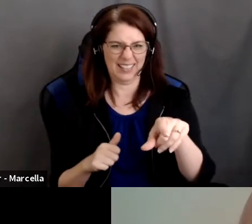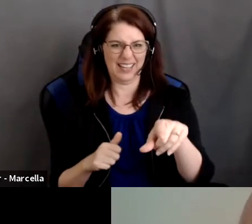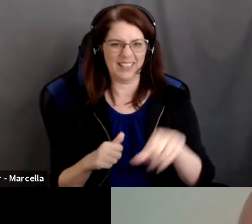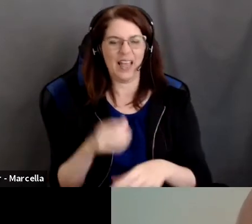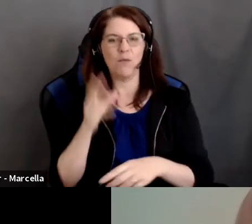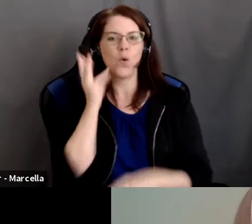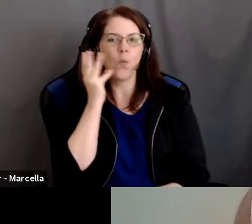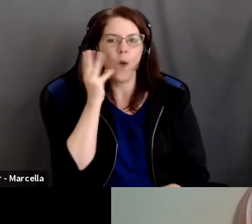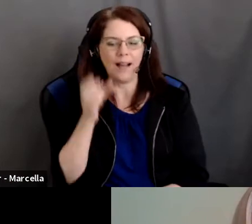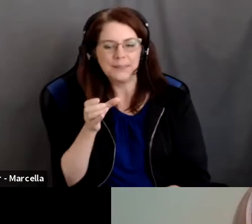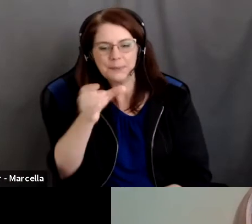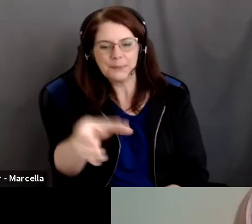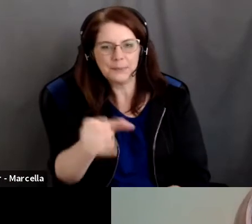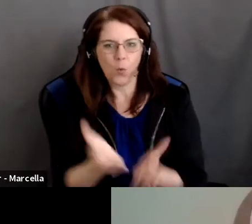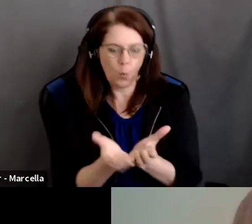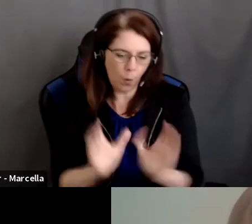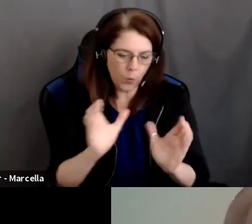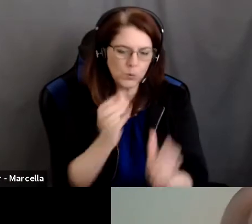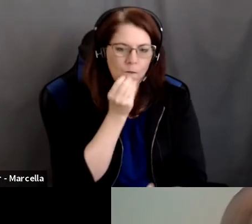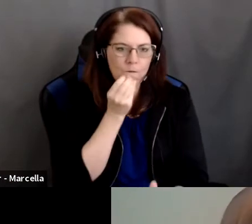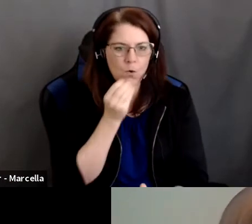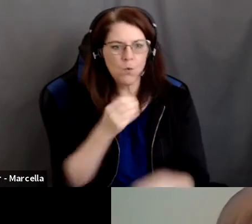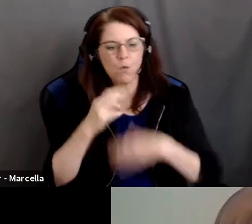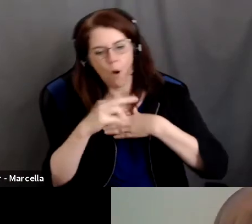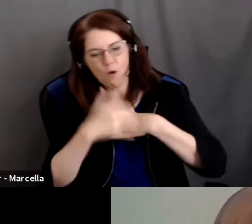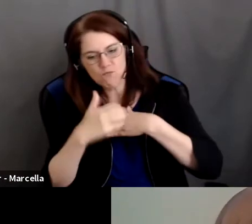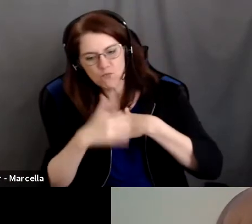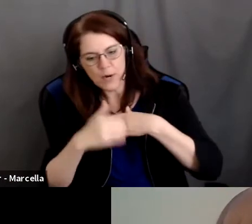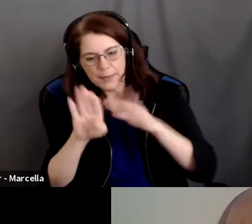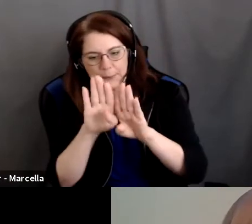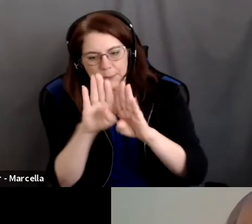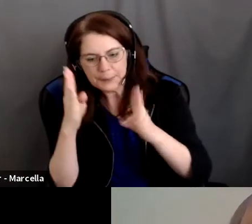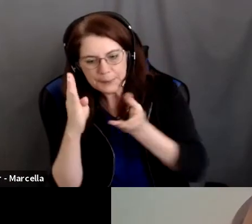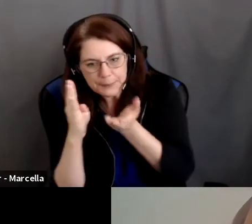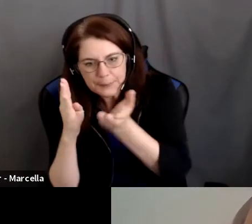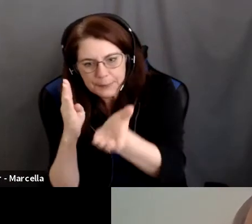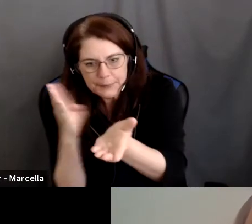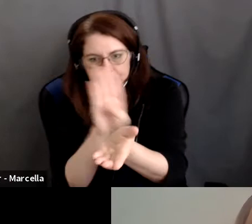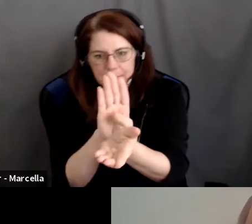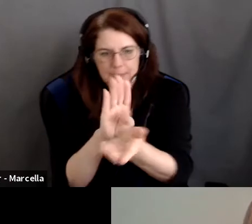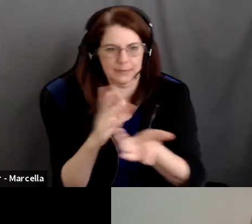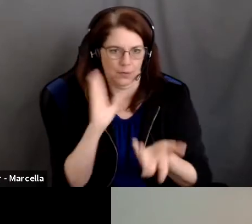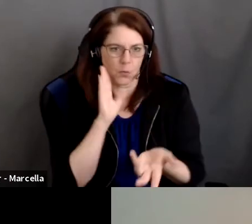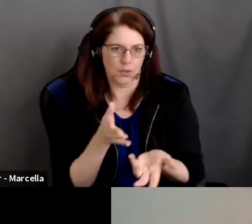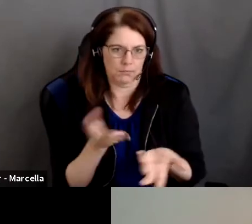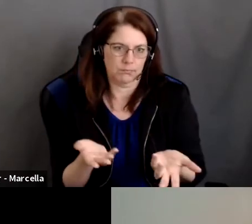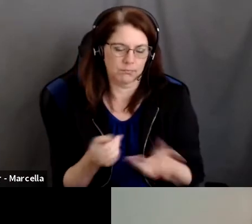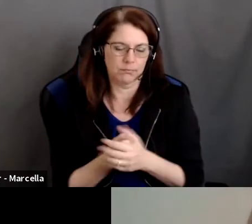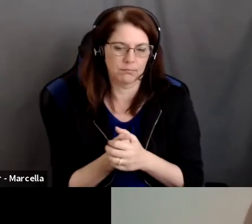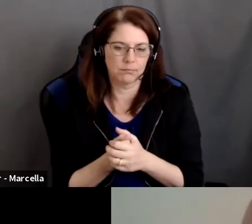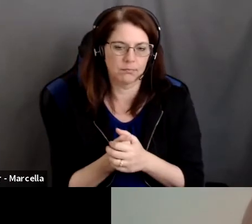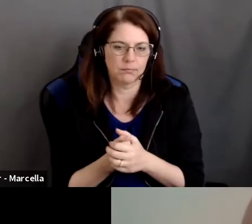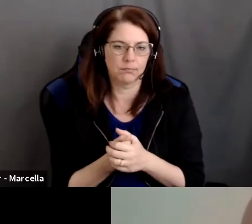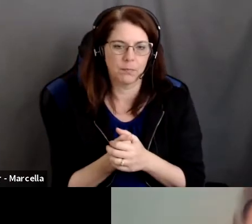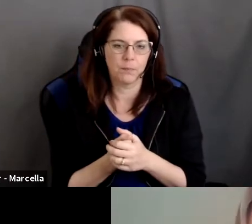of wine or bowls of food or loaves of bread through these small openings, and